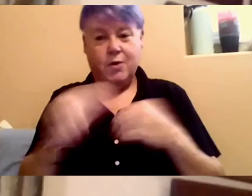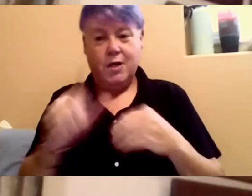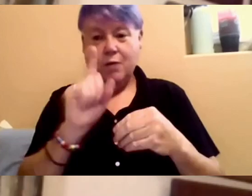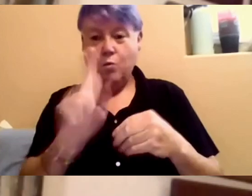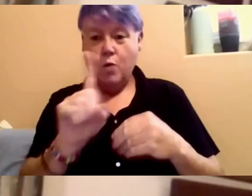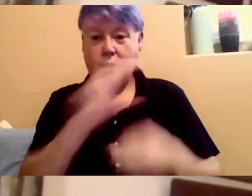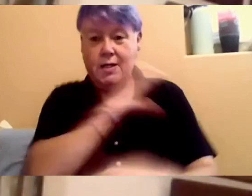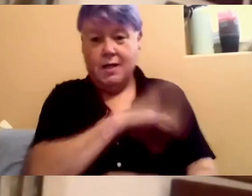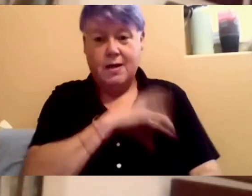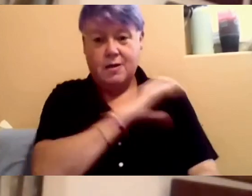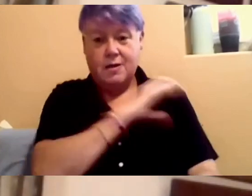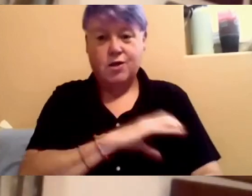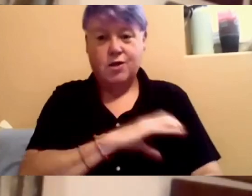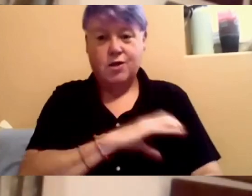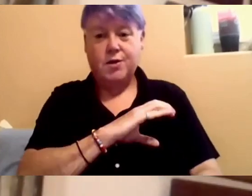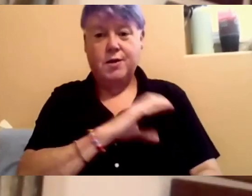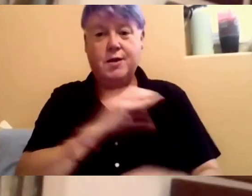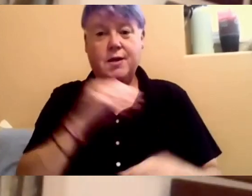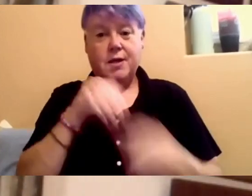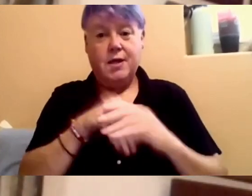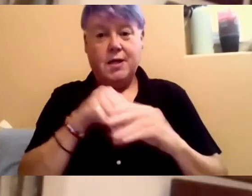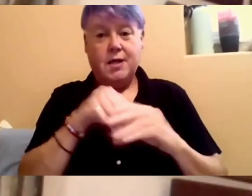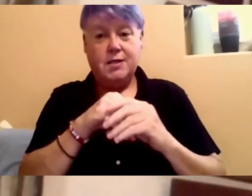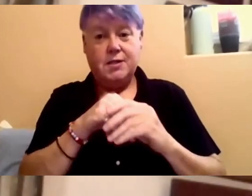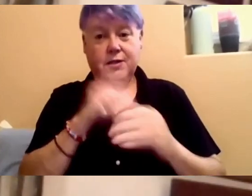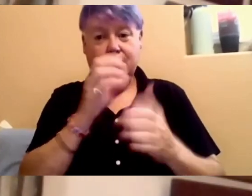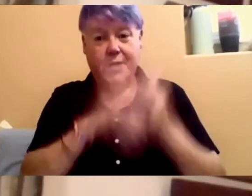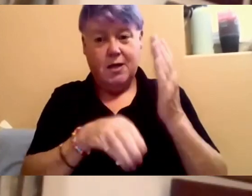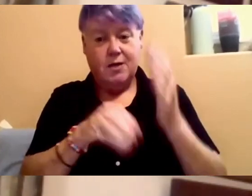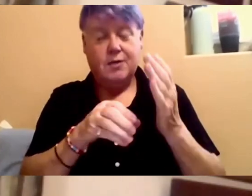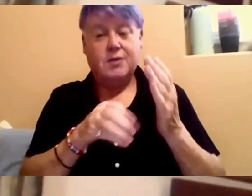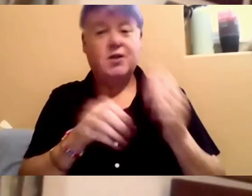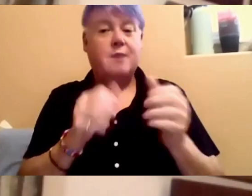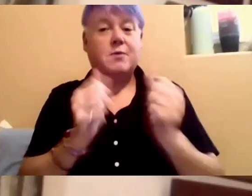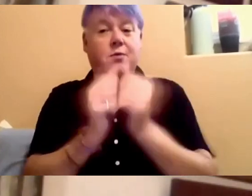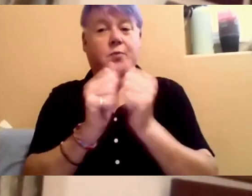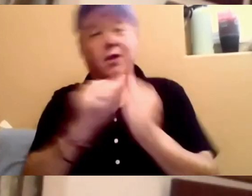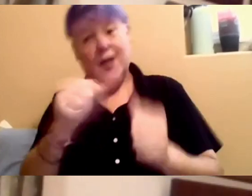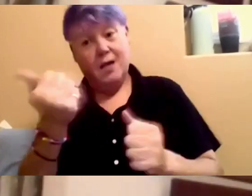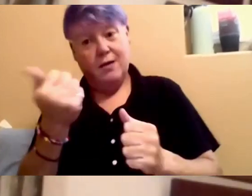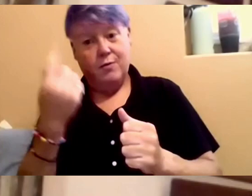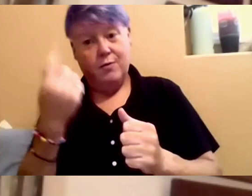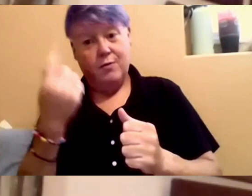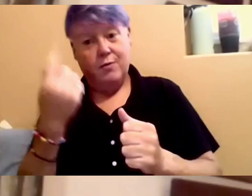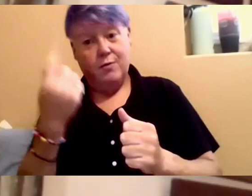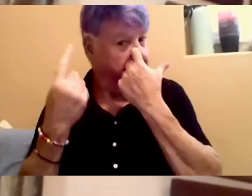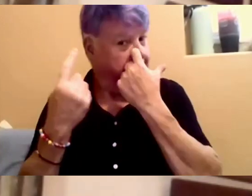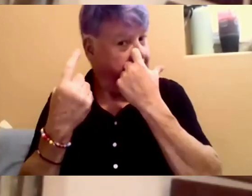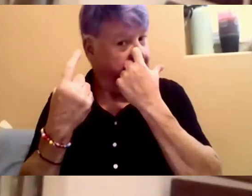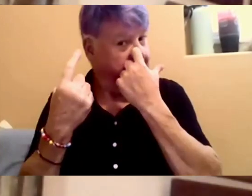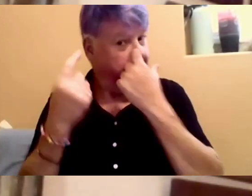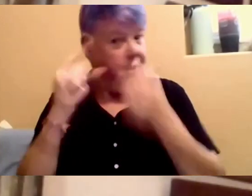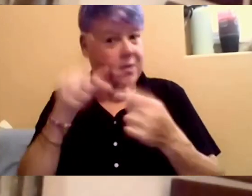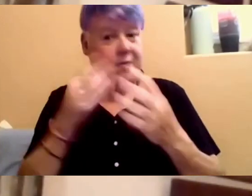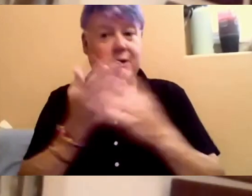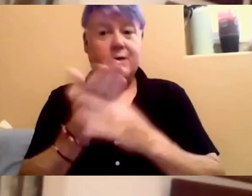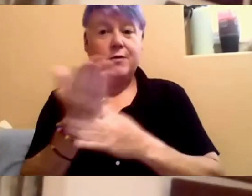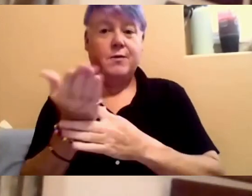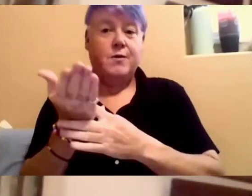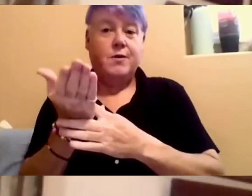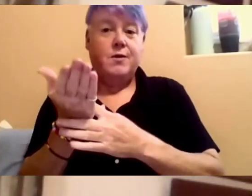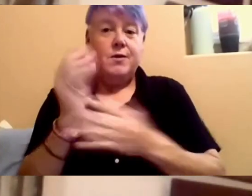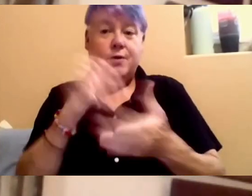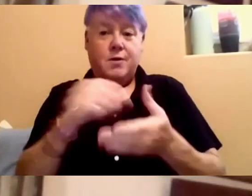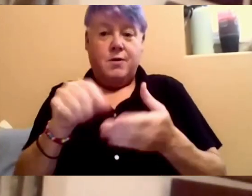character into a scene with another. And all the way through writing